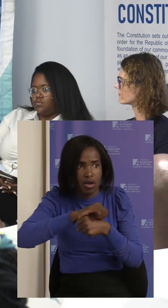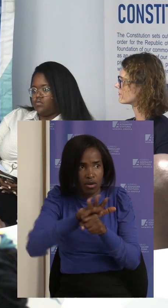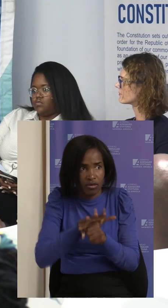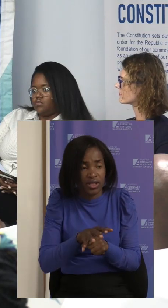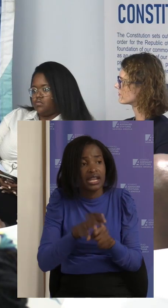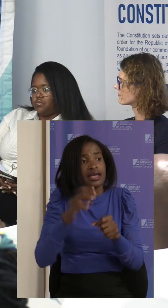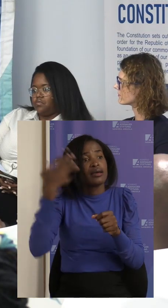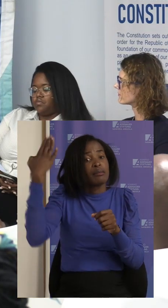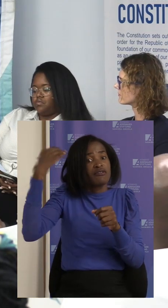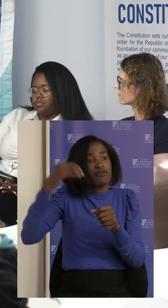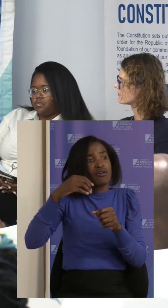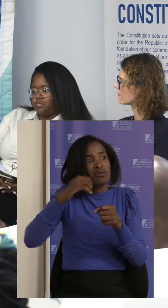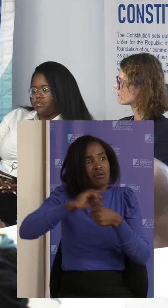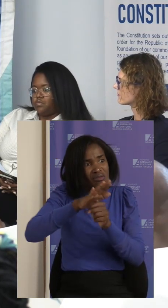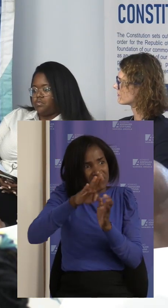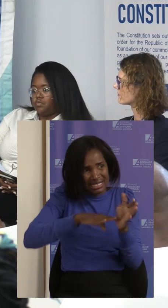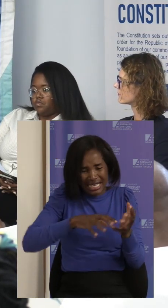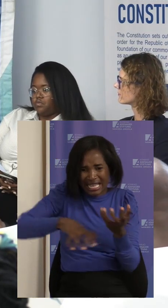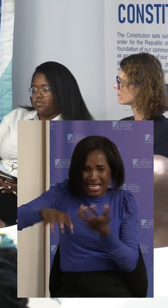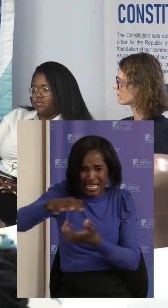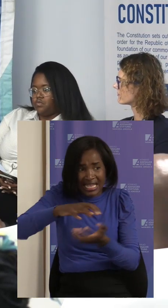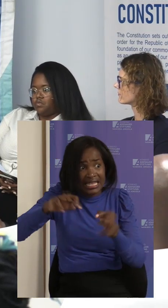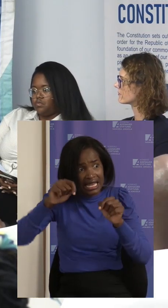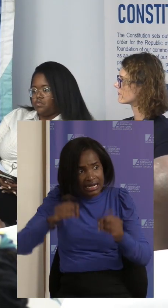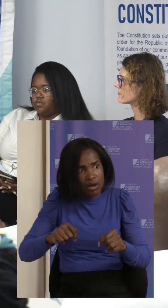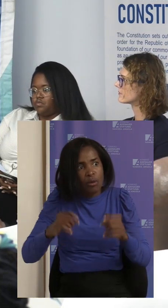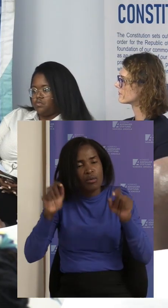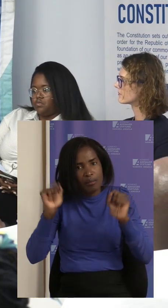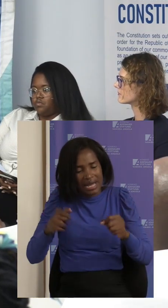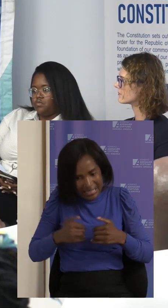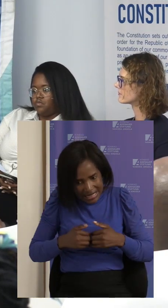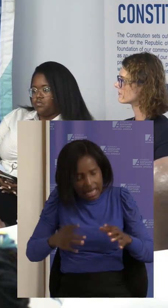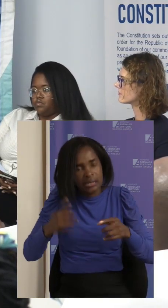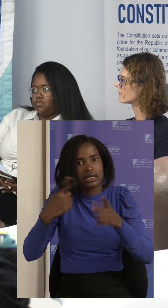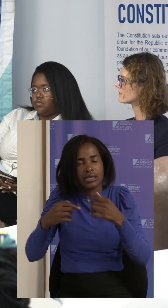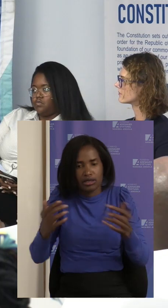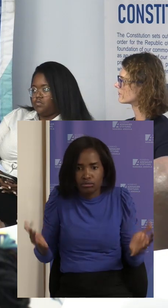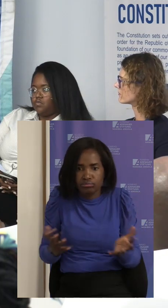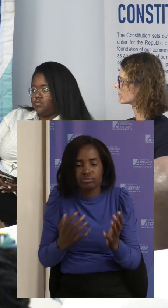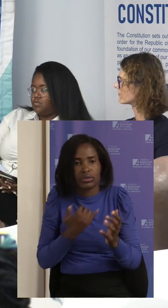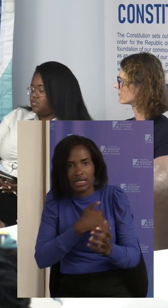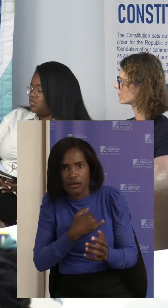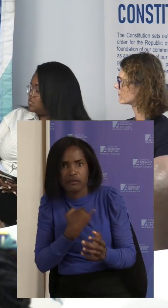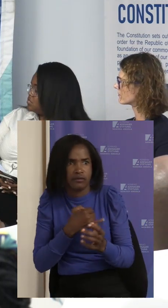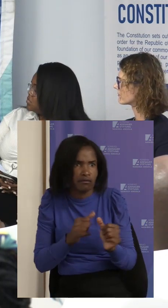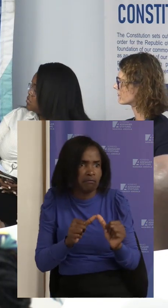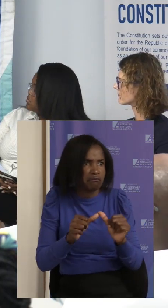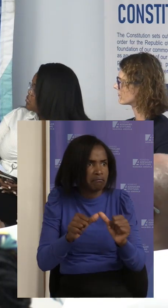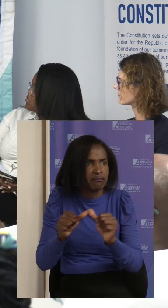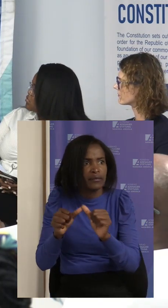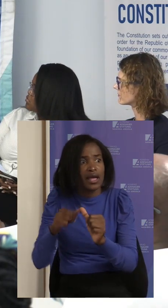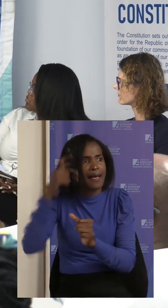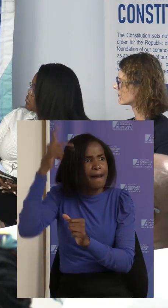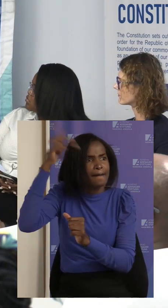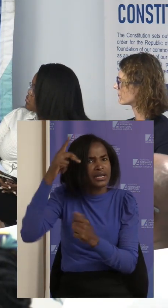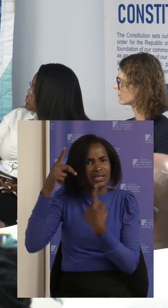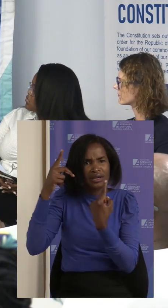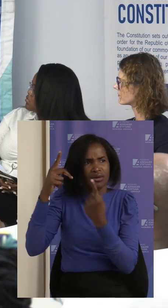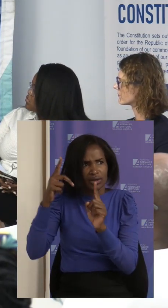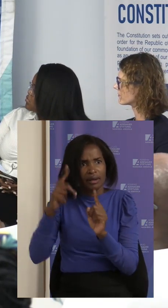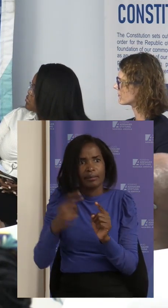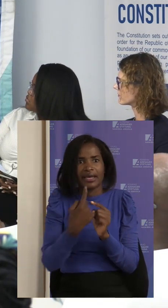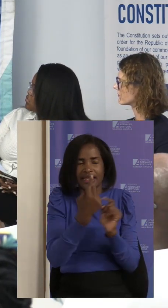revival is so important to everyone, not just, in the big political space, but for